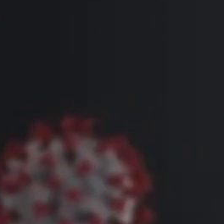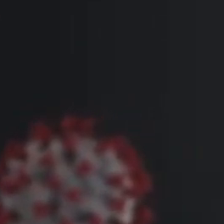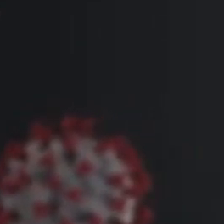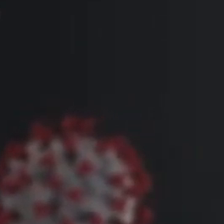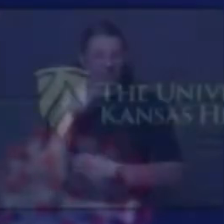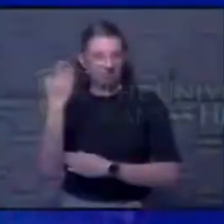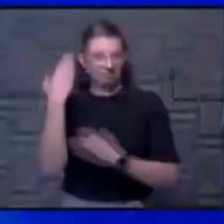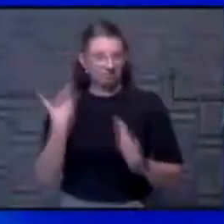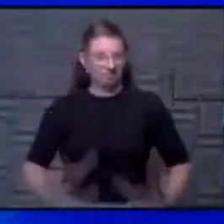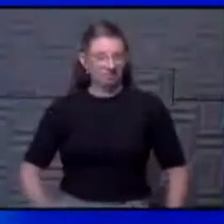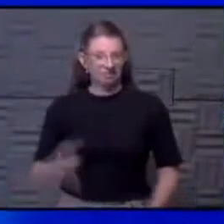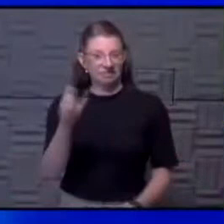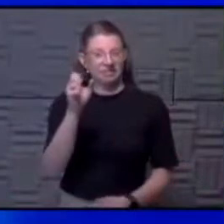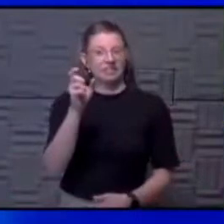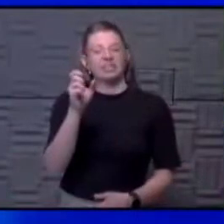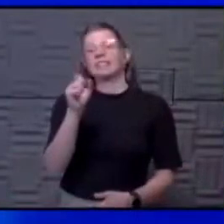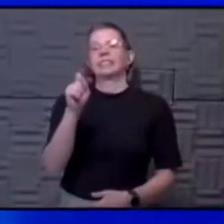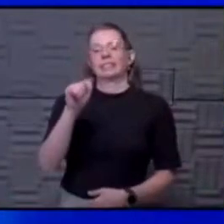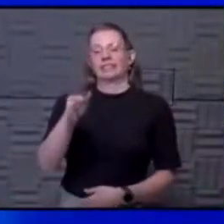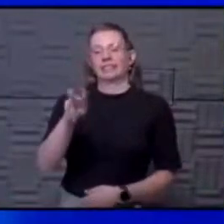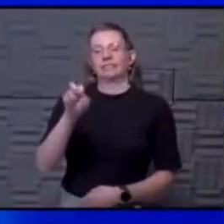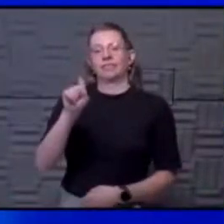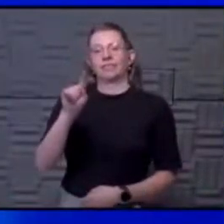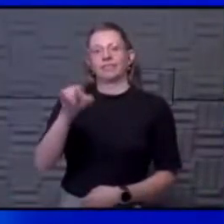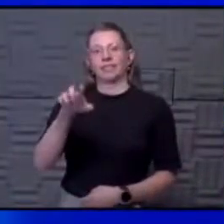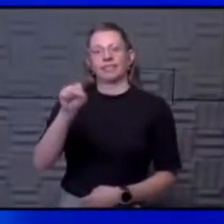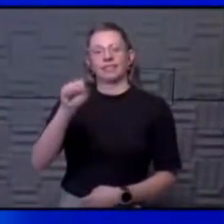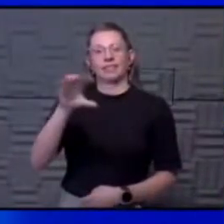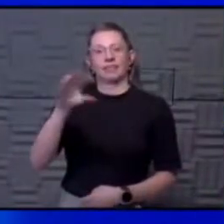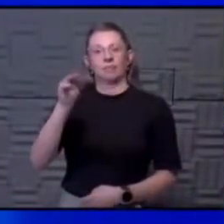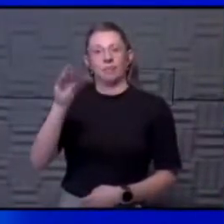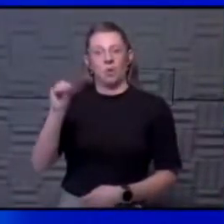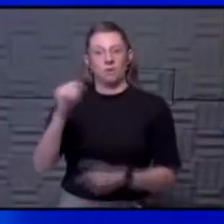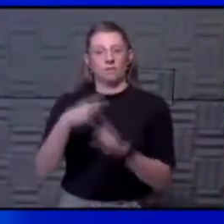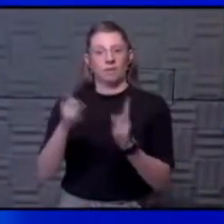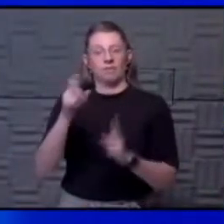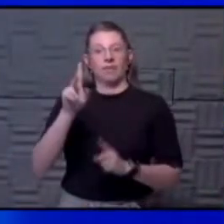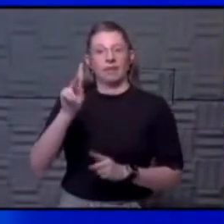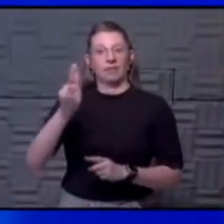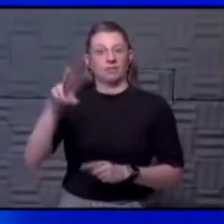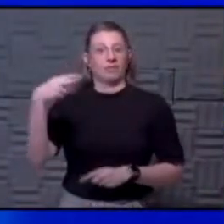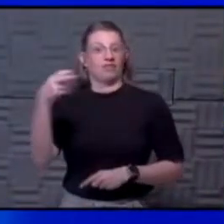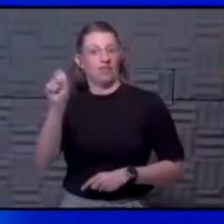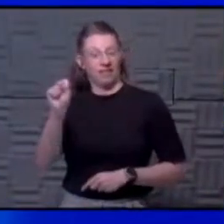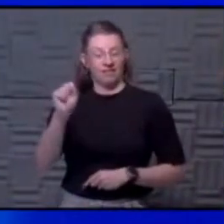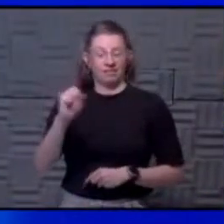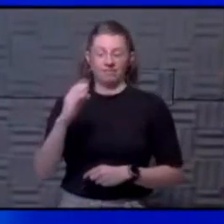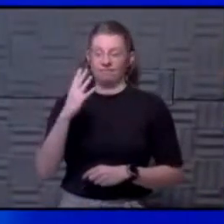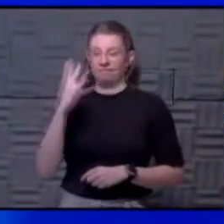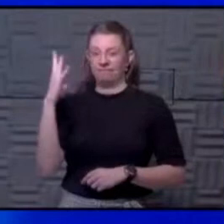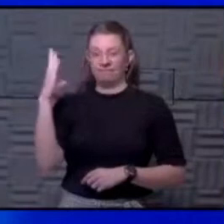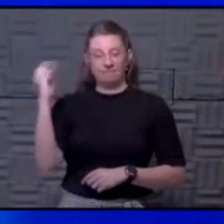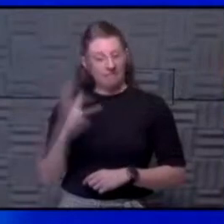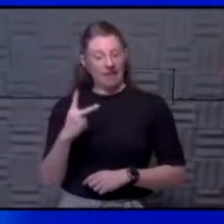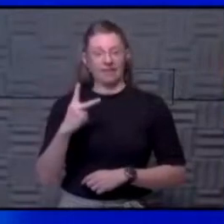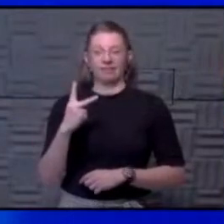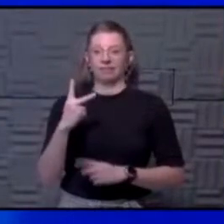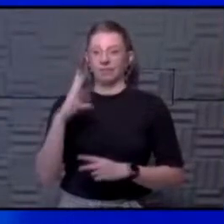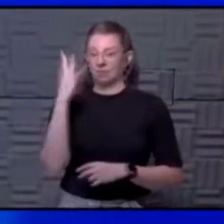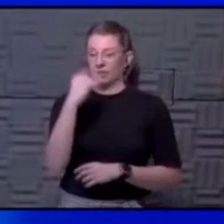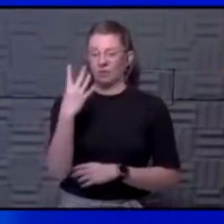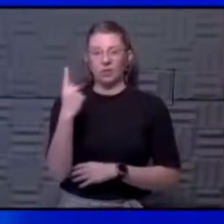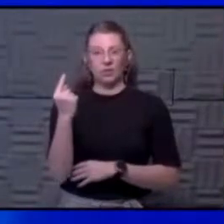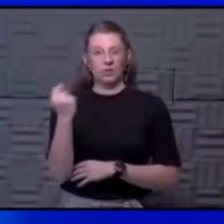Hey, good morning. This is Steve Stites, Chief Medical Officer here at the University of Kansas Health System. Delighted to be back with you on this beautiful Tuesday morning in March with